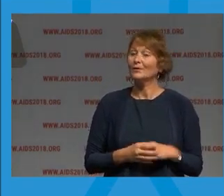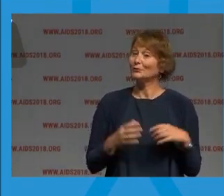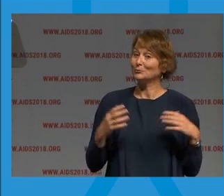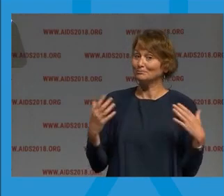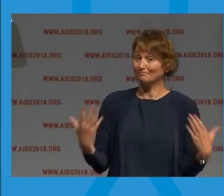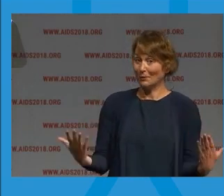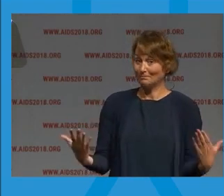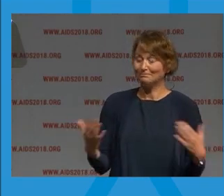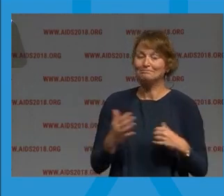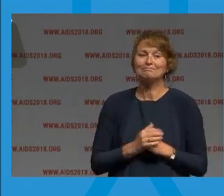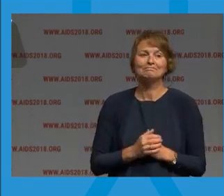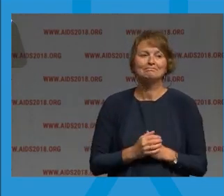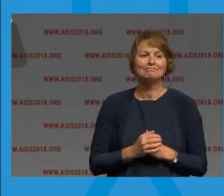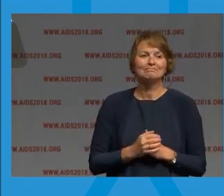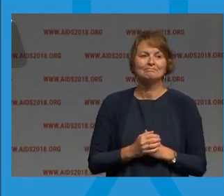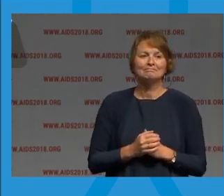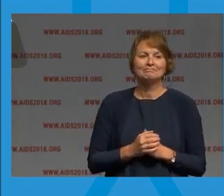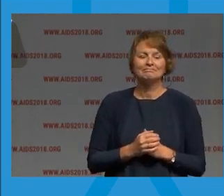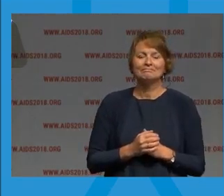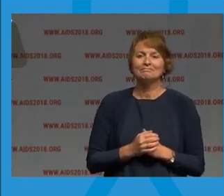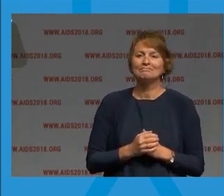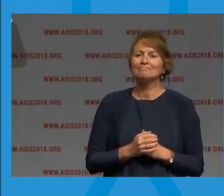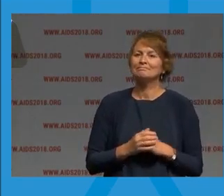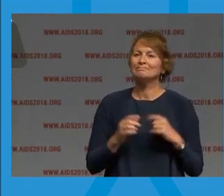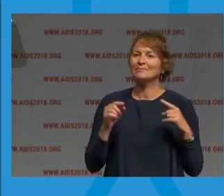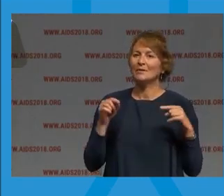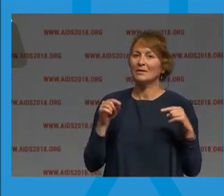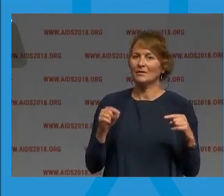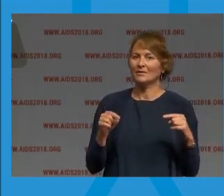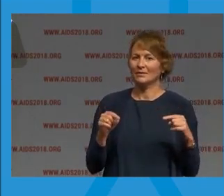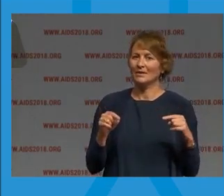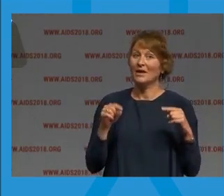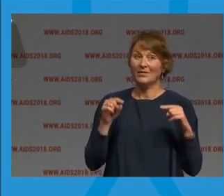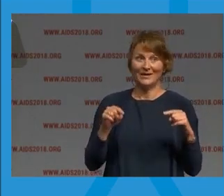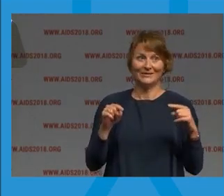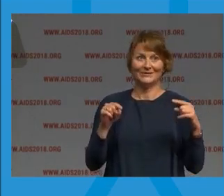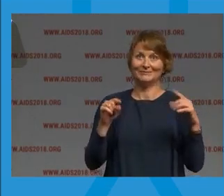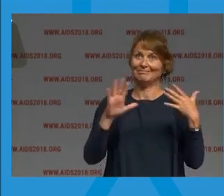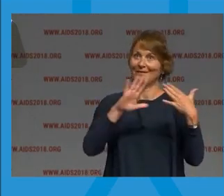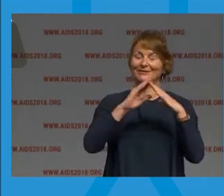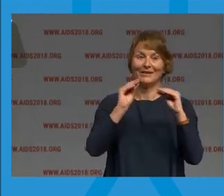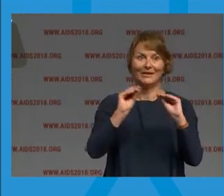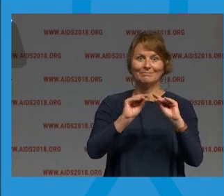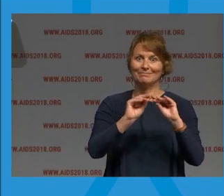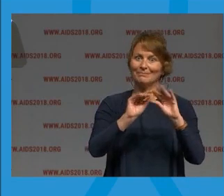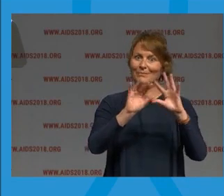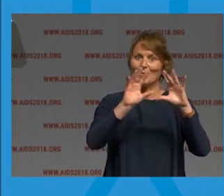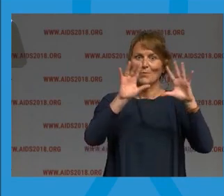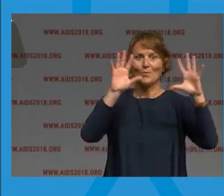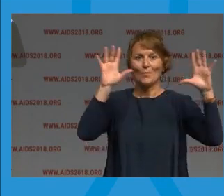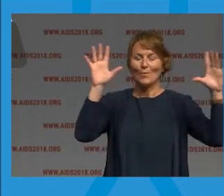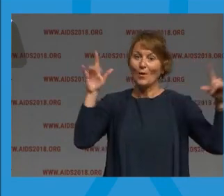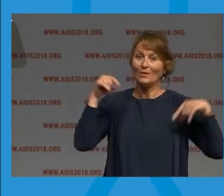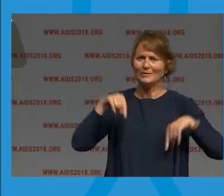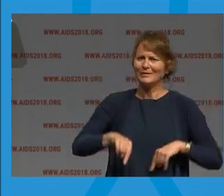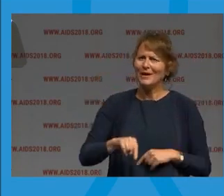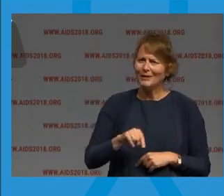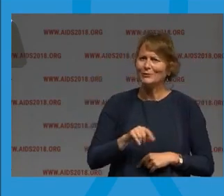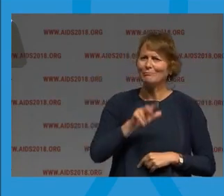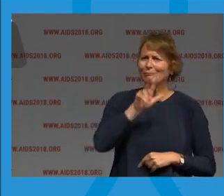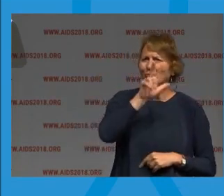So, as we gather in this enlightened city, in the 37th